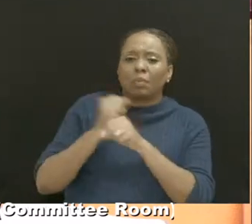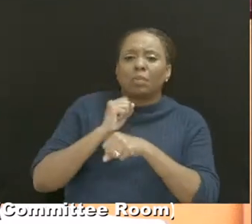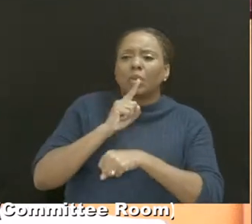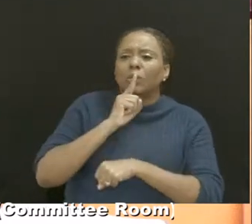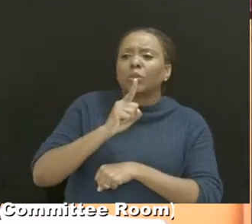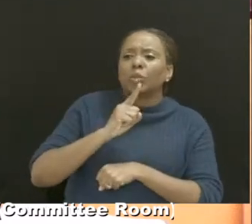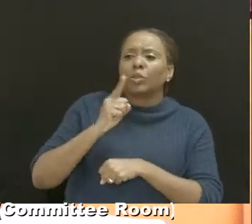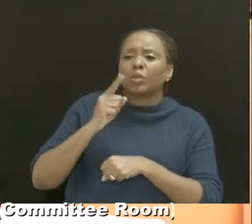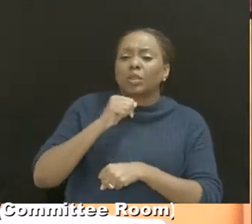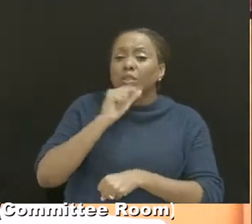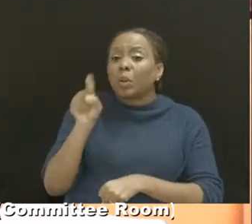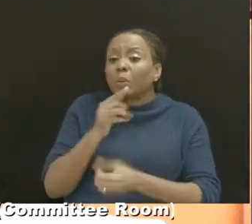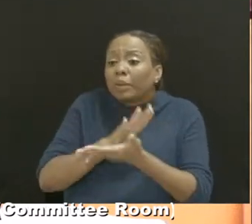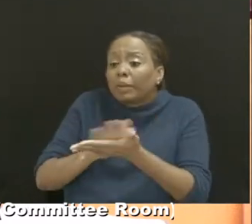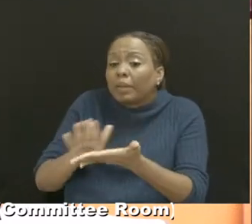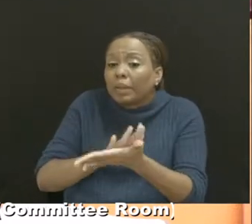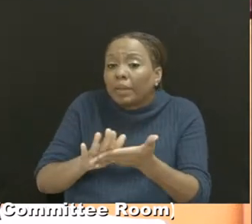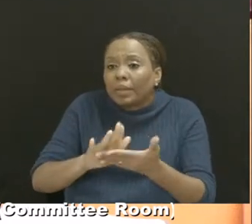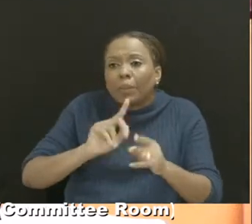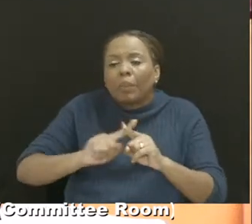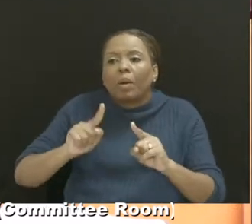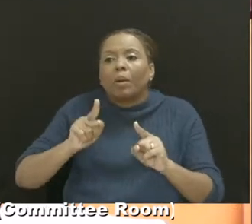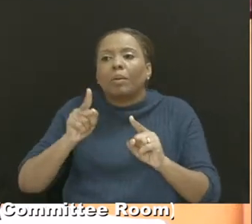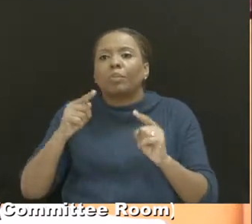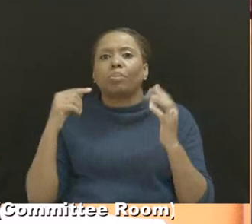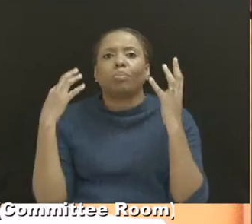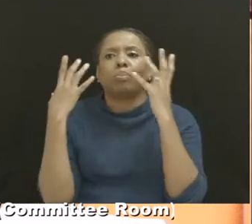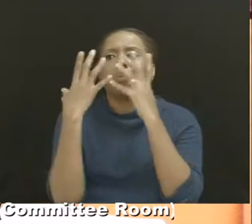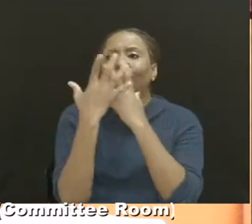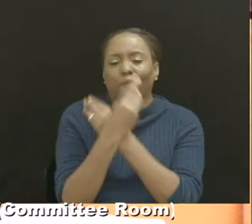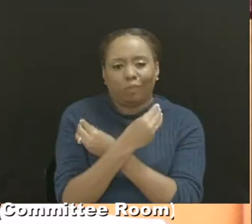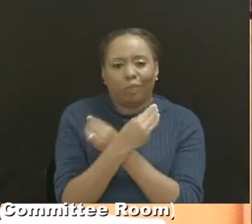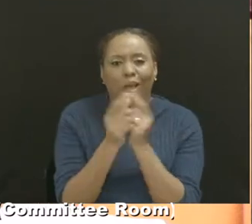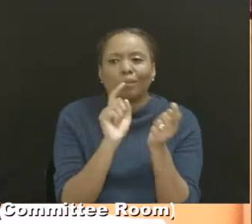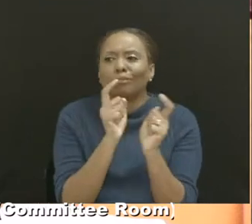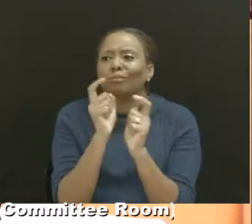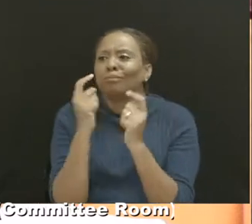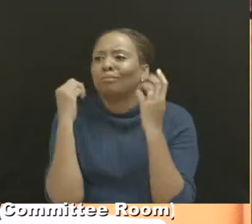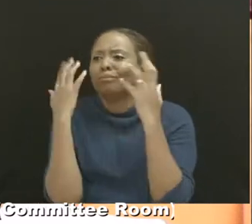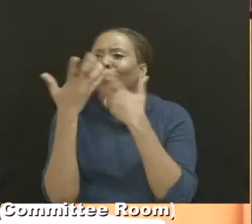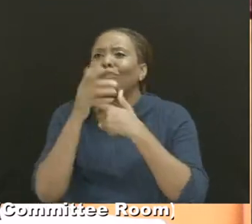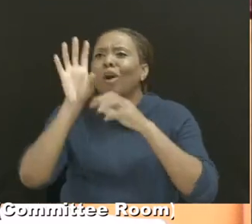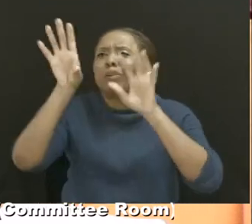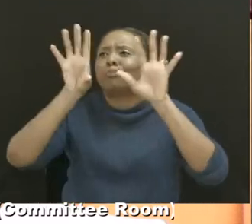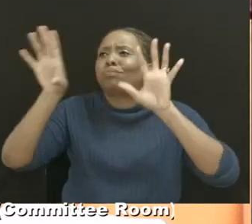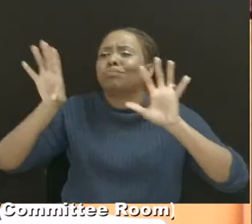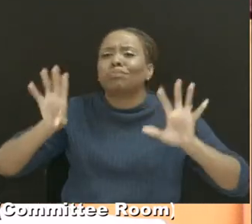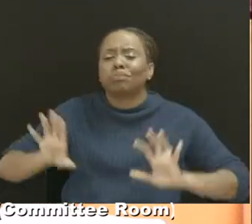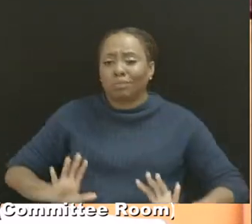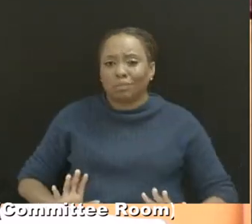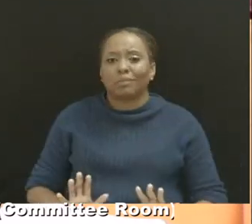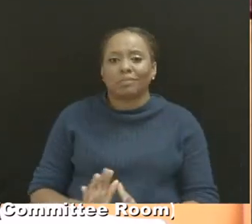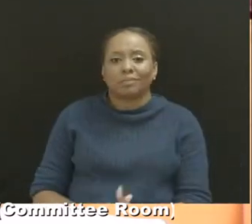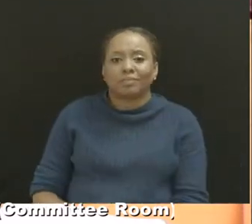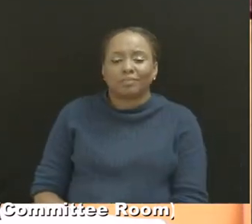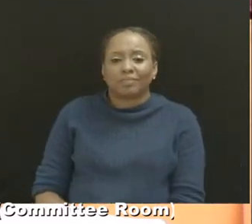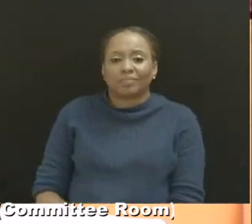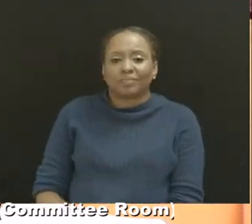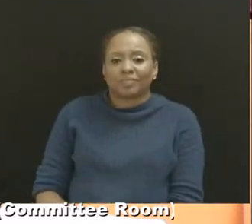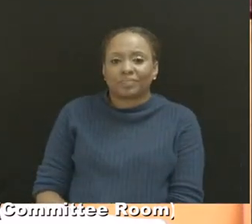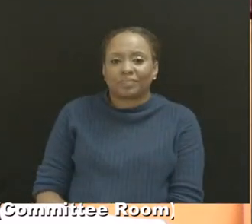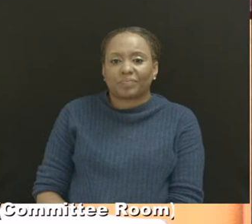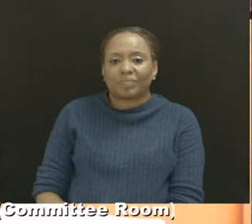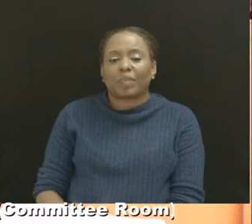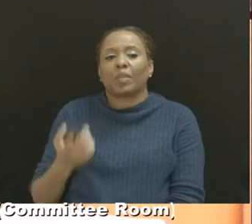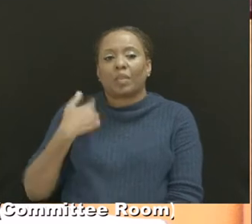to the ground as we know it, but also the surrounding areas as well. So that type of